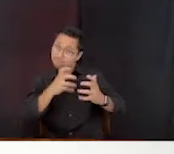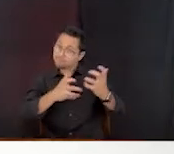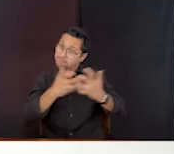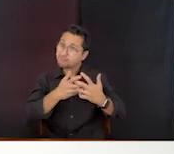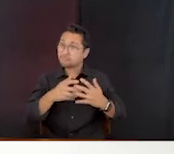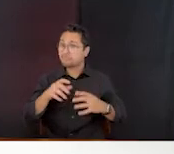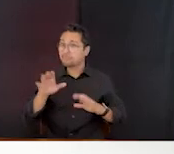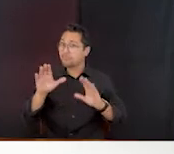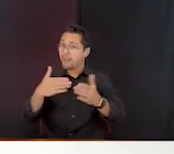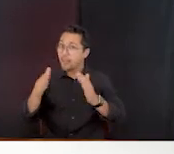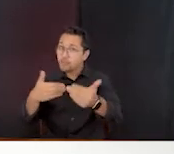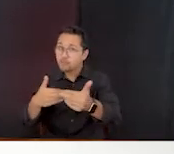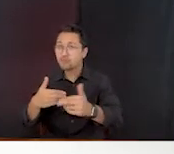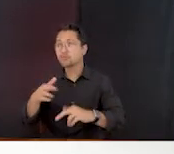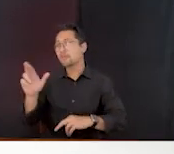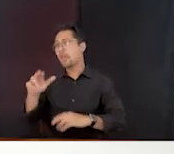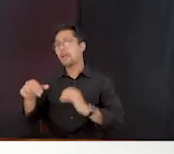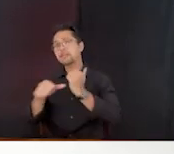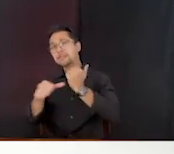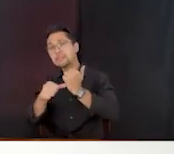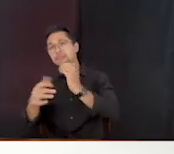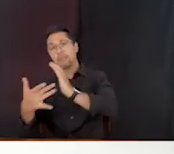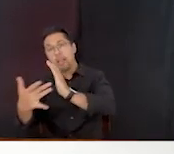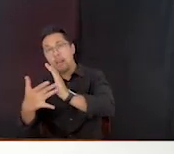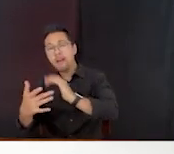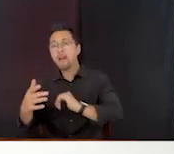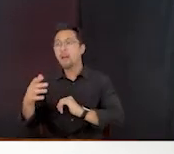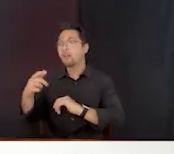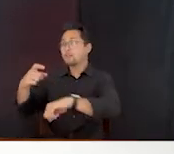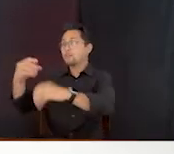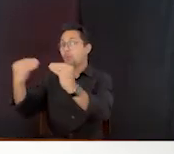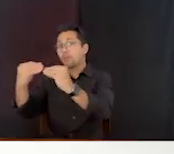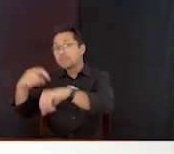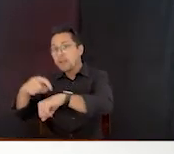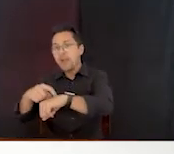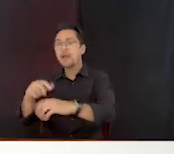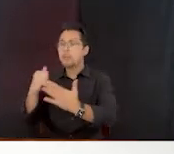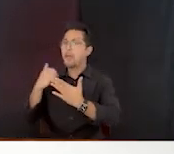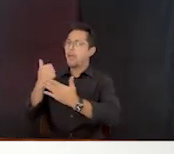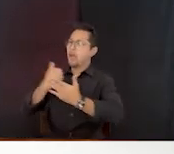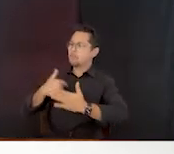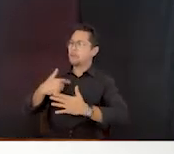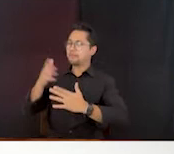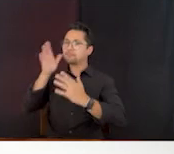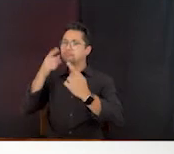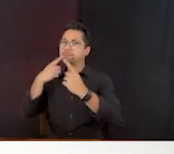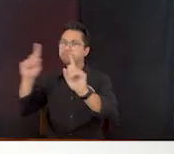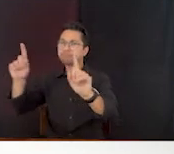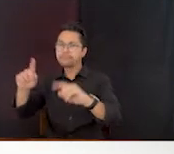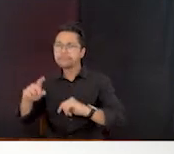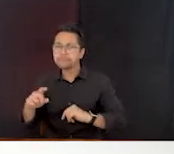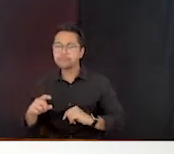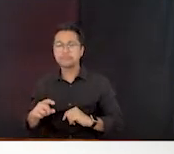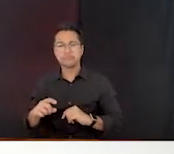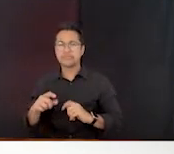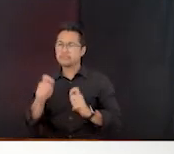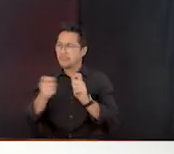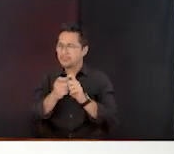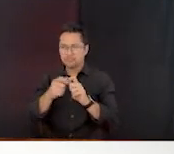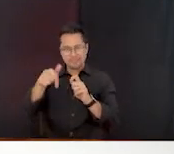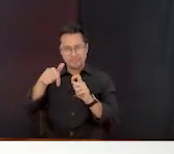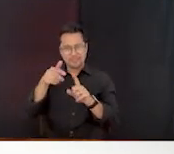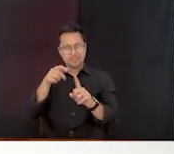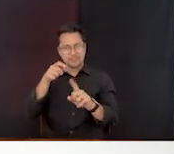as being able to use assistive technology or have that time, help you to be successful in your classroom, especially during this whole period where we're all transitioning